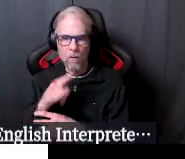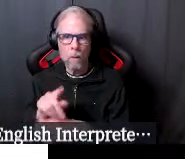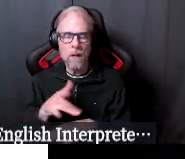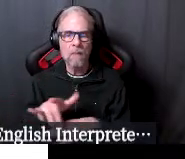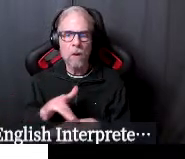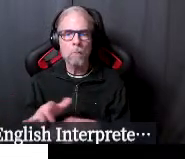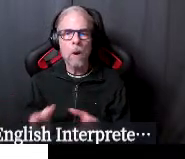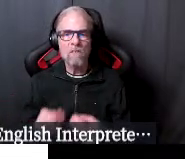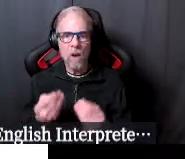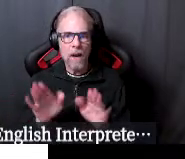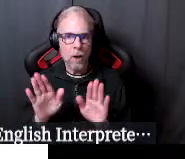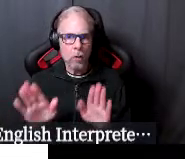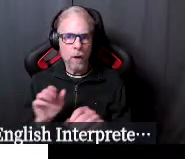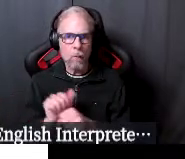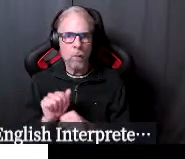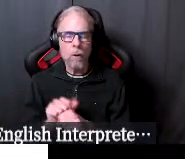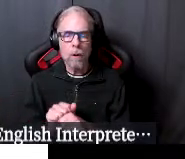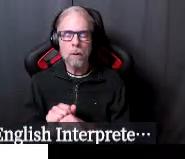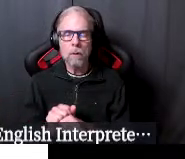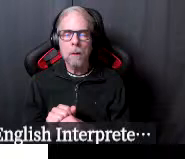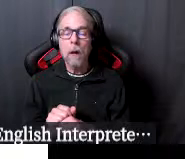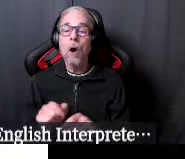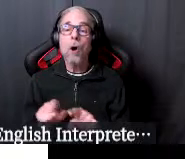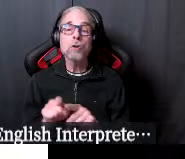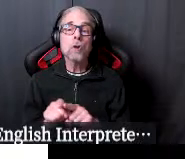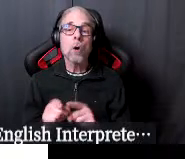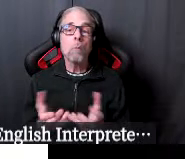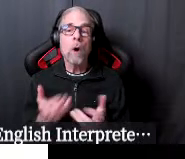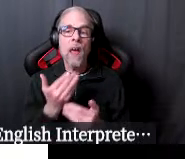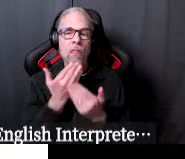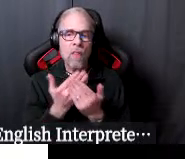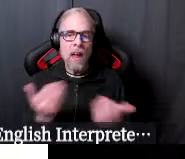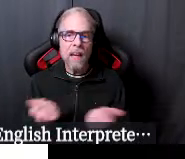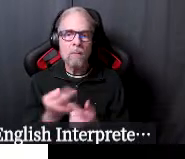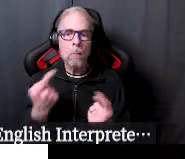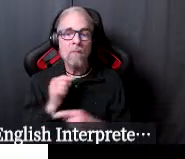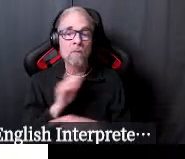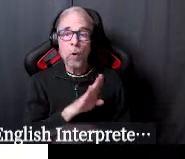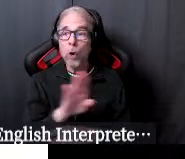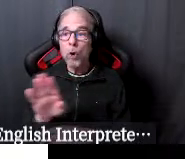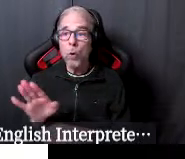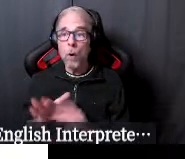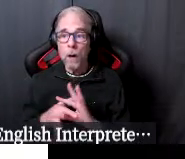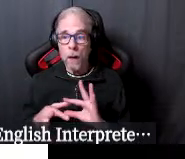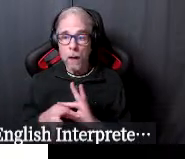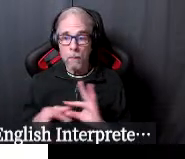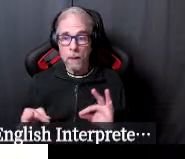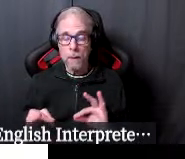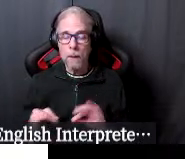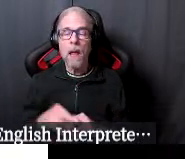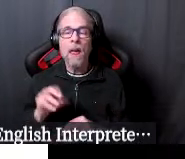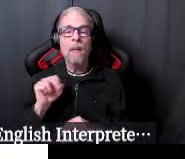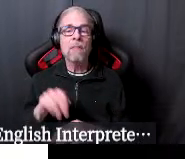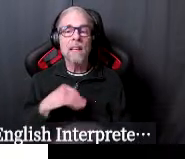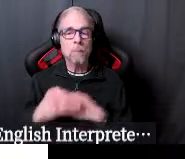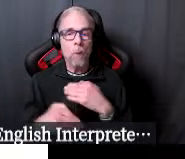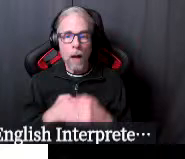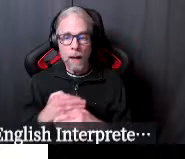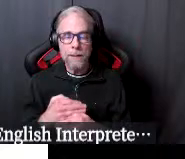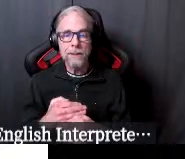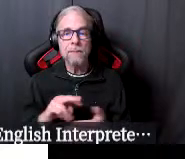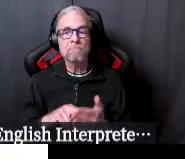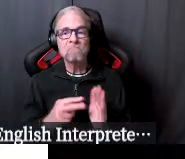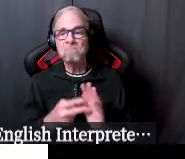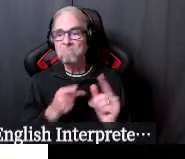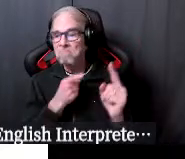great work. I also want to thank everybody for their comments. This process is intended to be